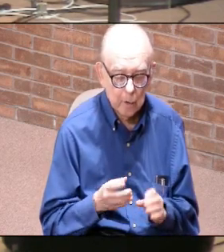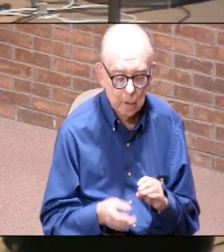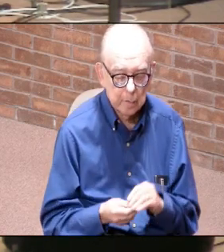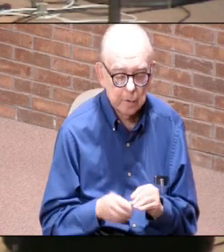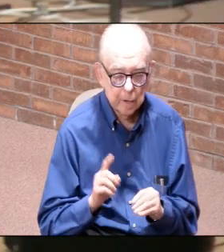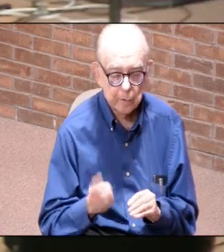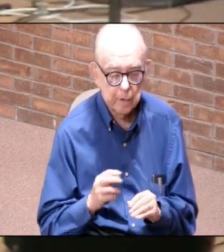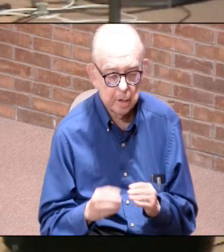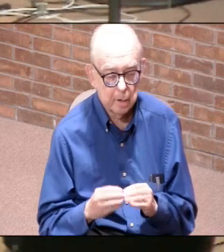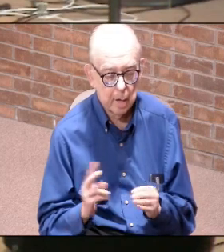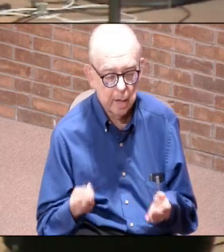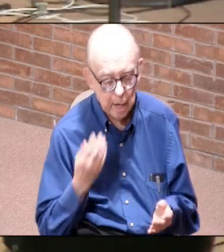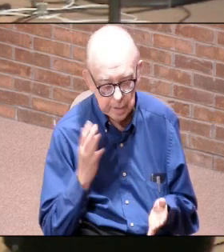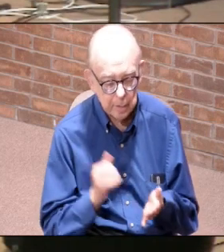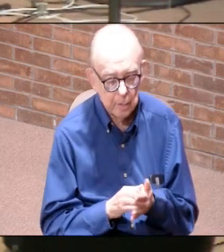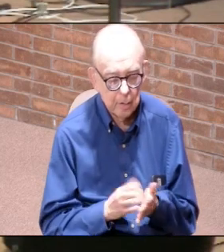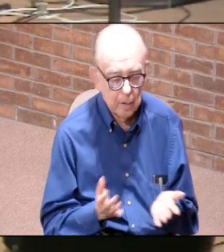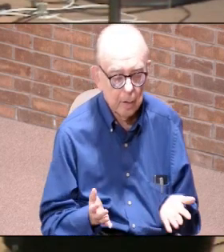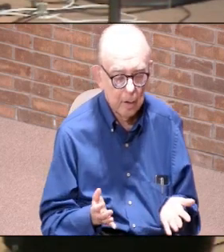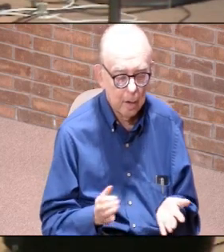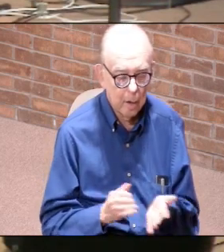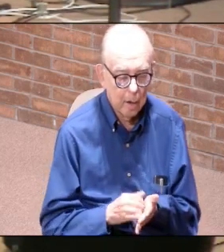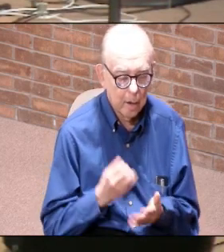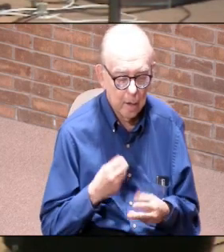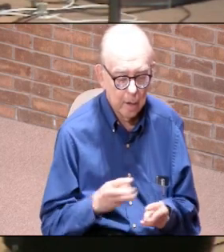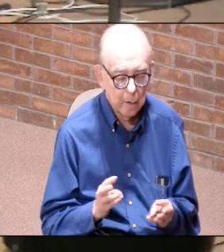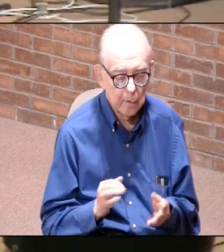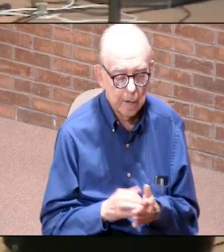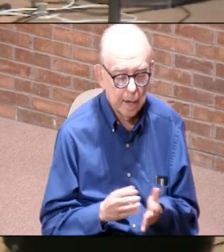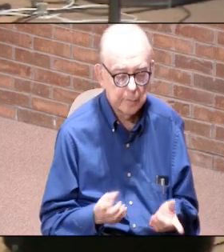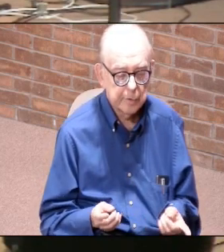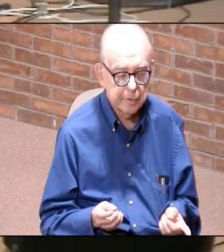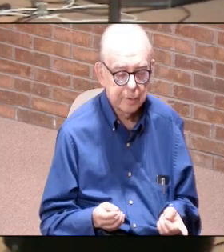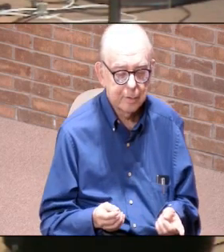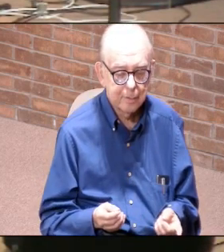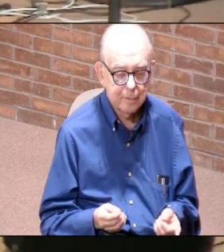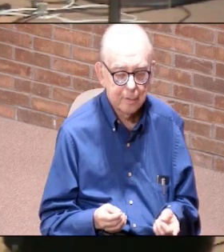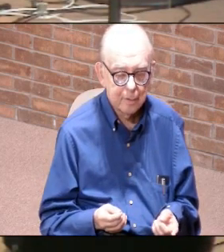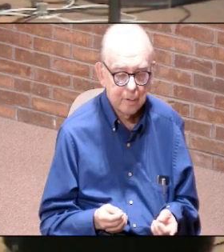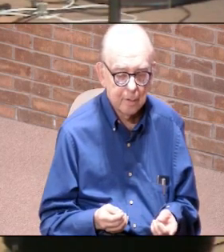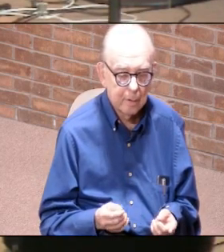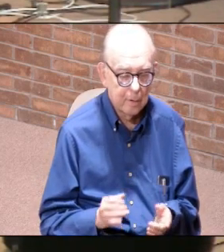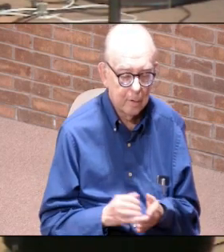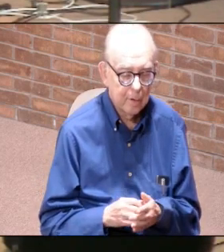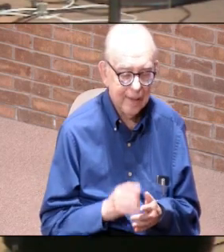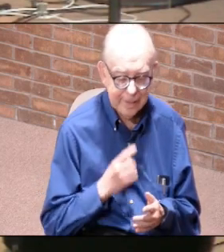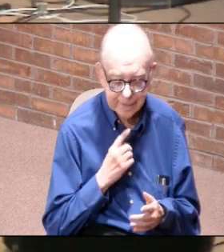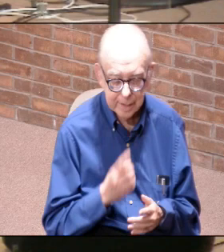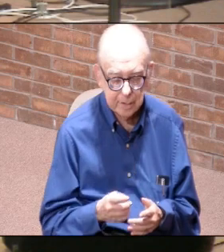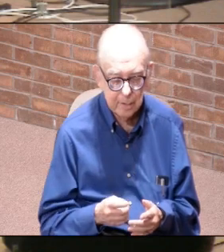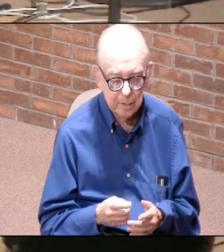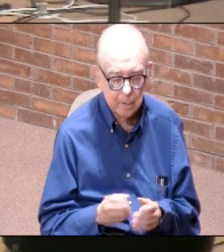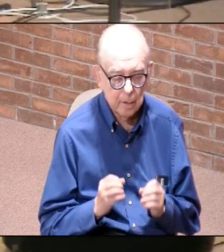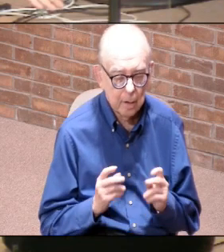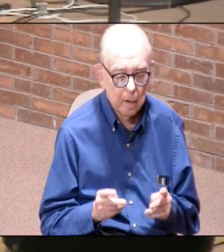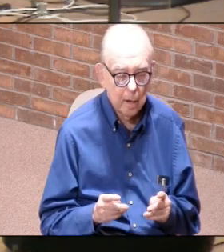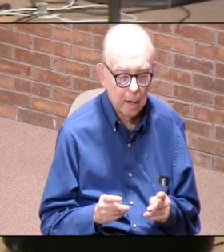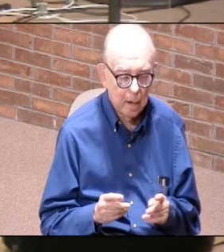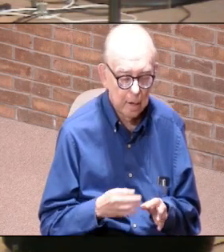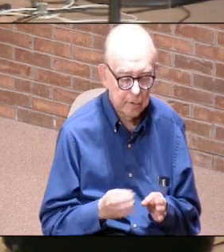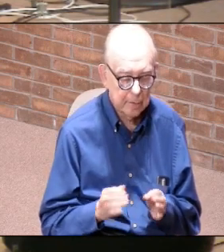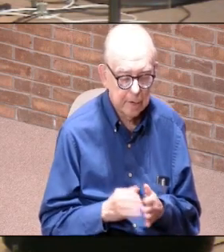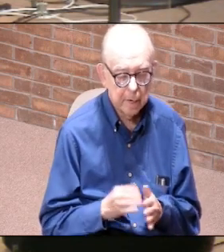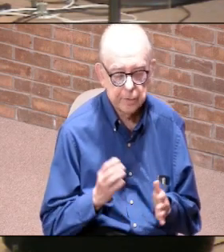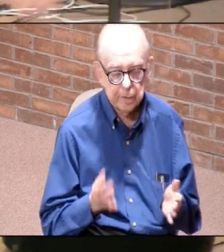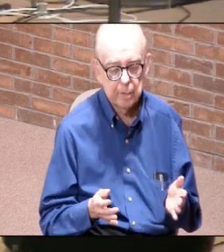1 + 1 = 2. Well, how do you know? This is just the way it is. That's the answer. Okay, you explained it to